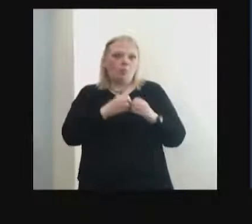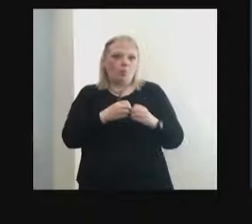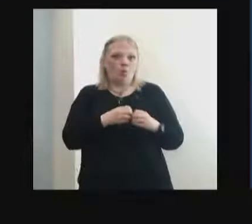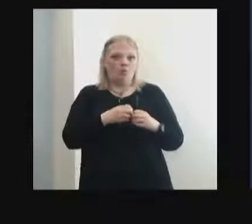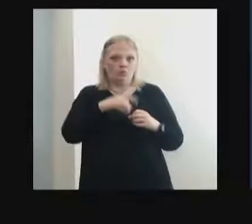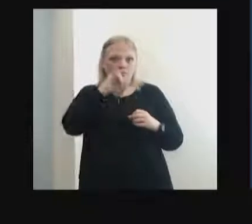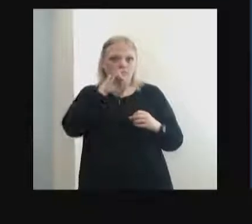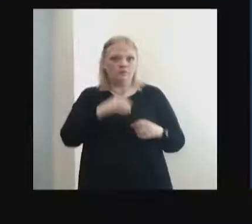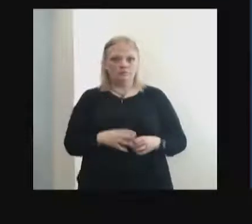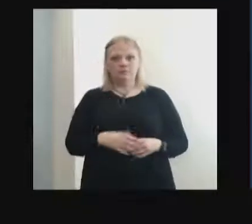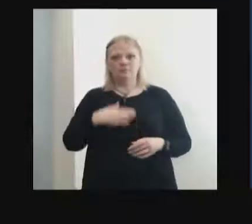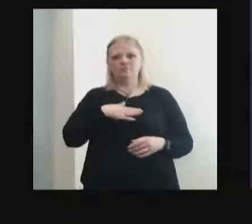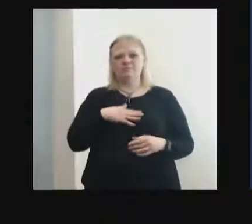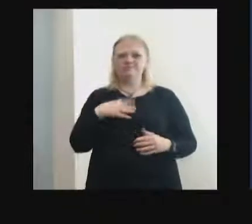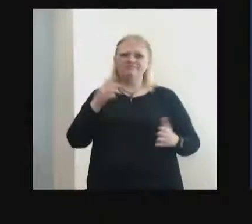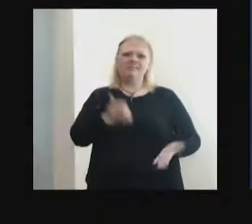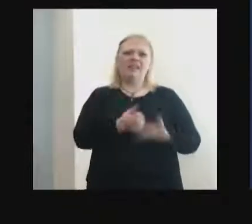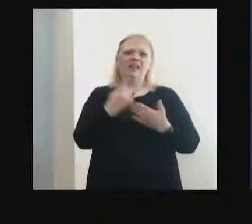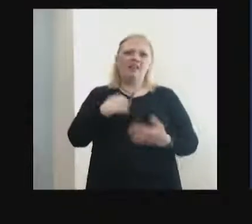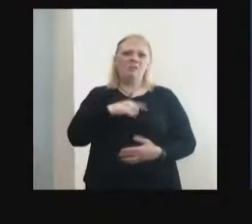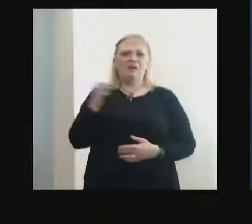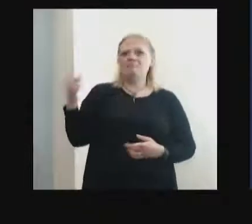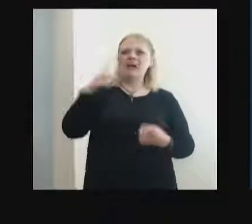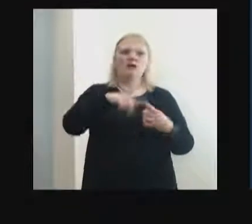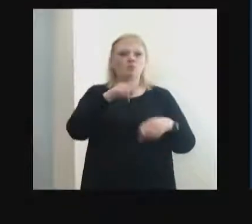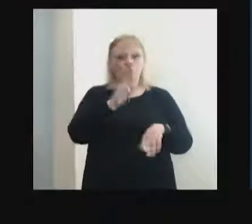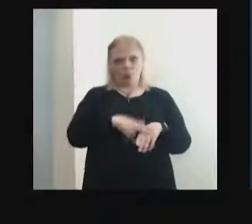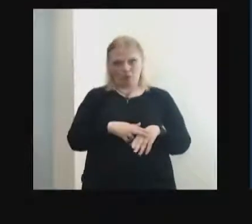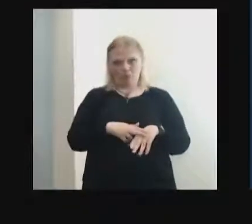So please help us get back to normal.